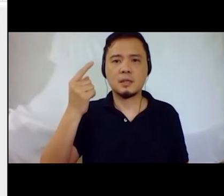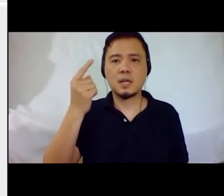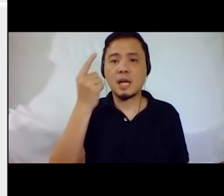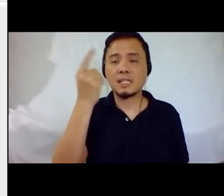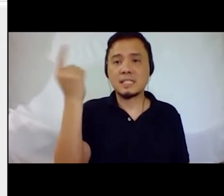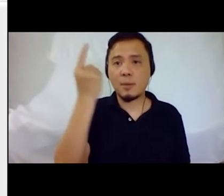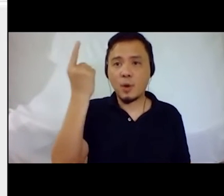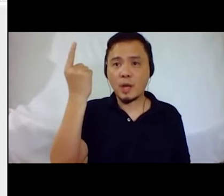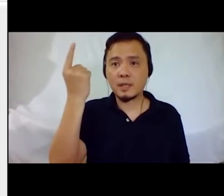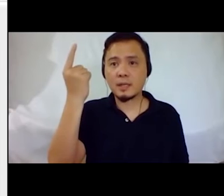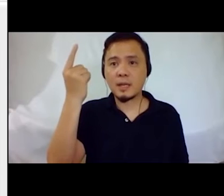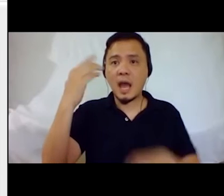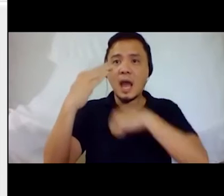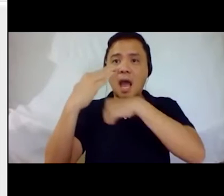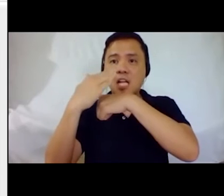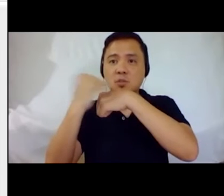address, addresses.